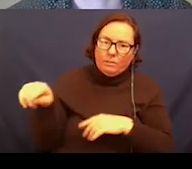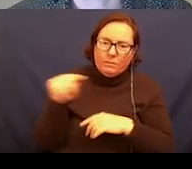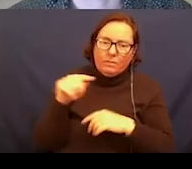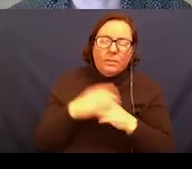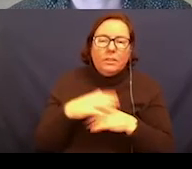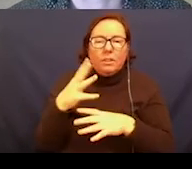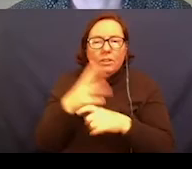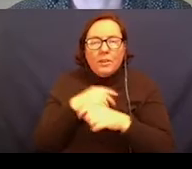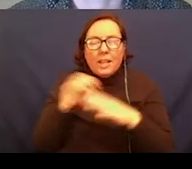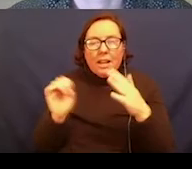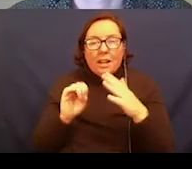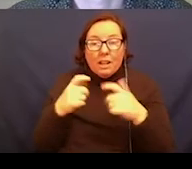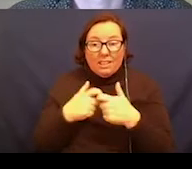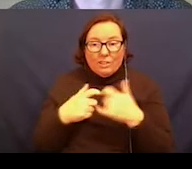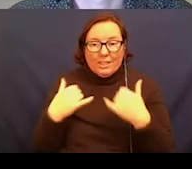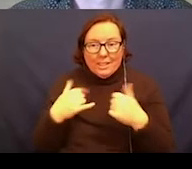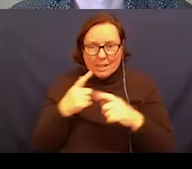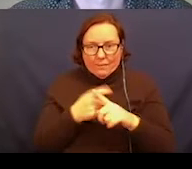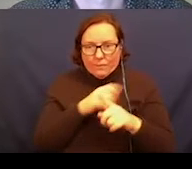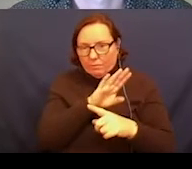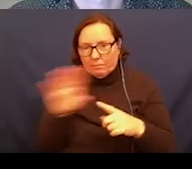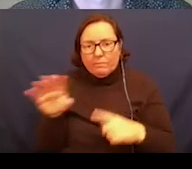receive electricity from Eversource.